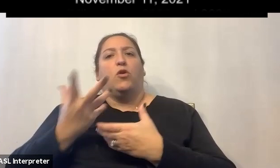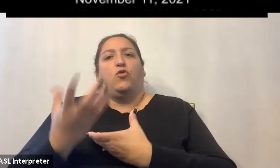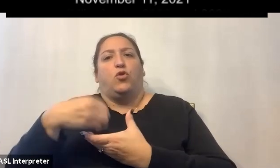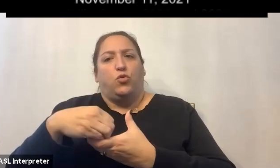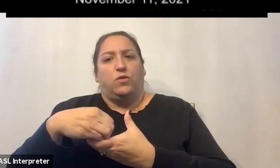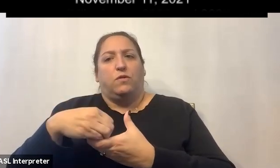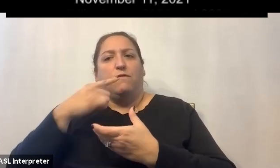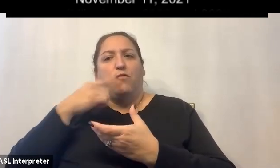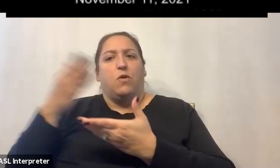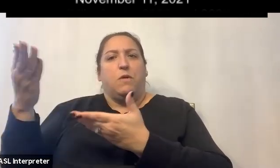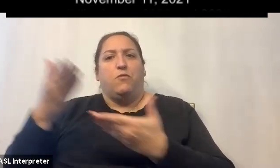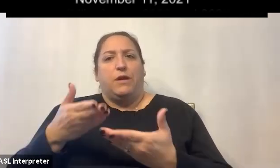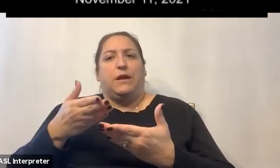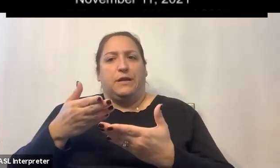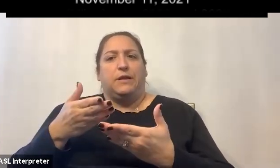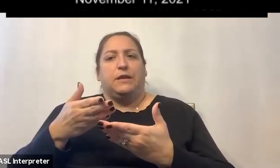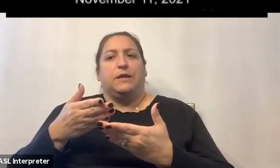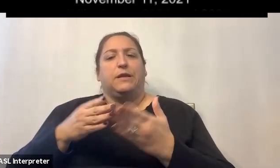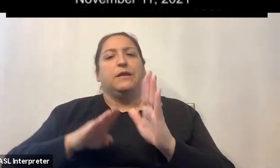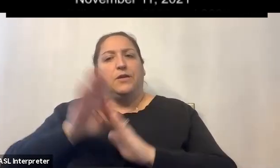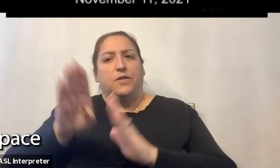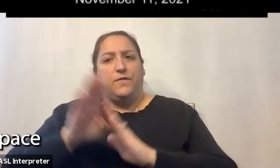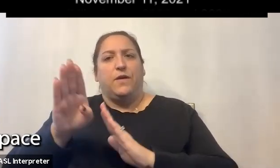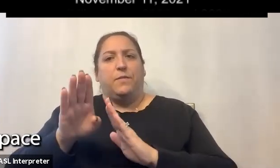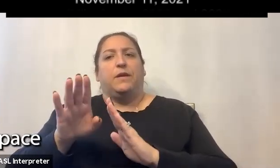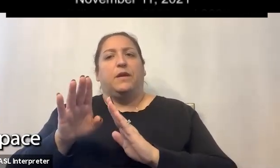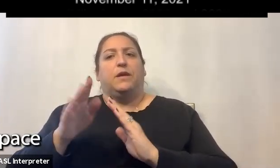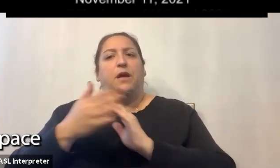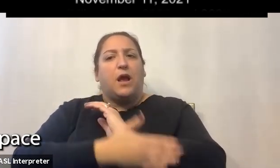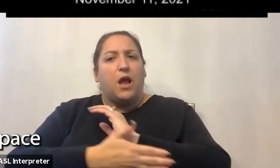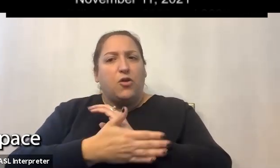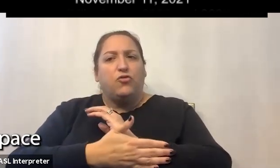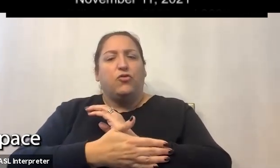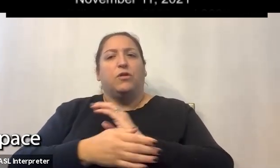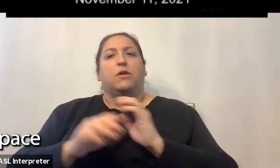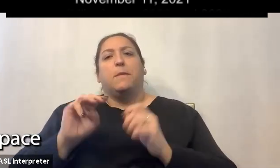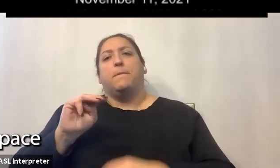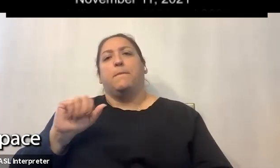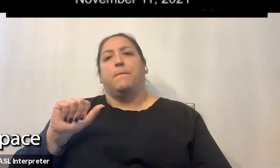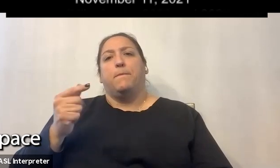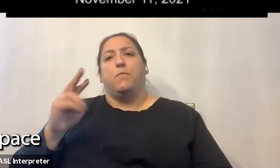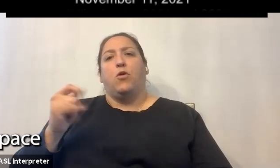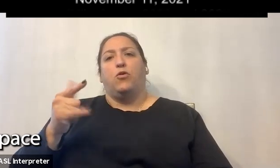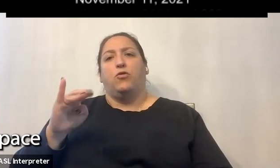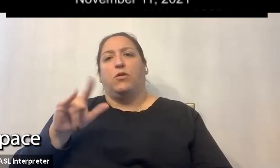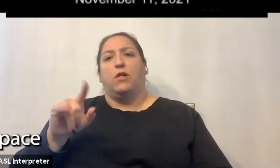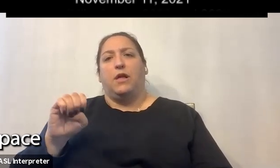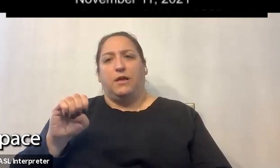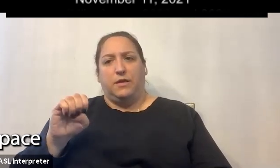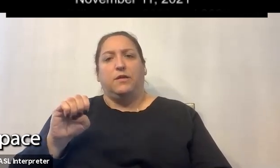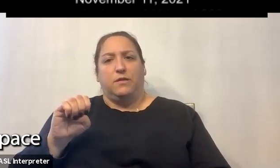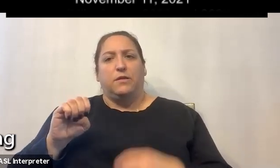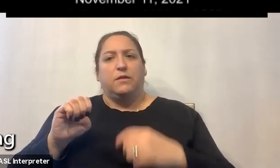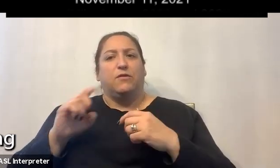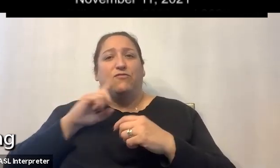in bringing in especially developing countries, marginalized communities, and really any stakeholders in